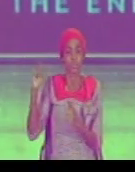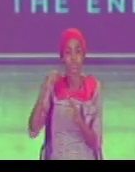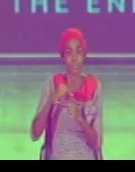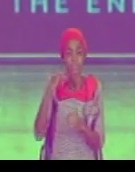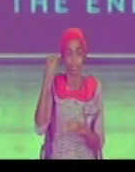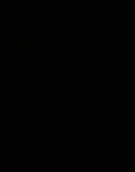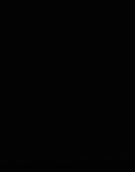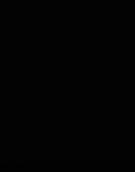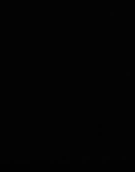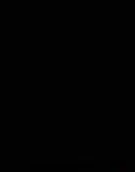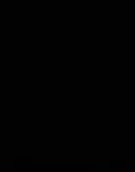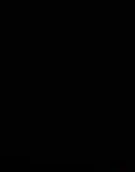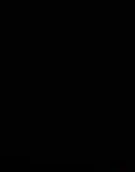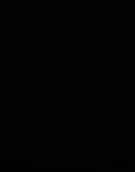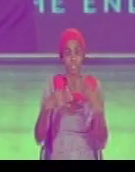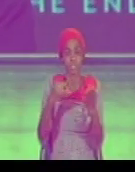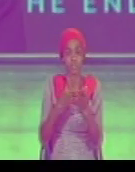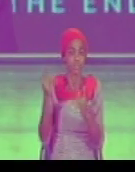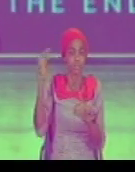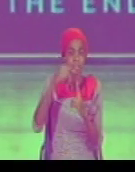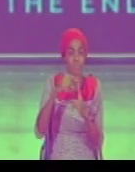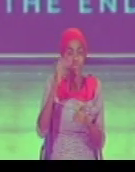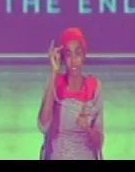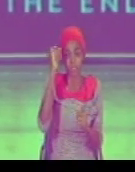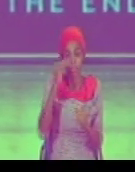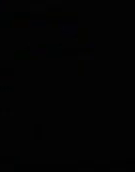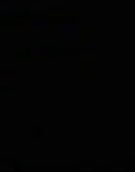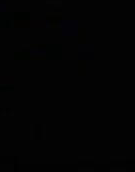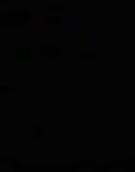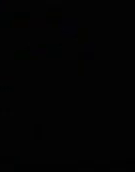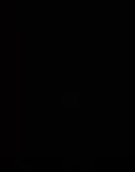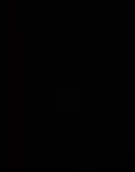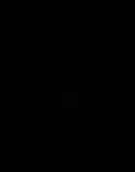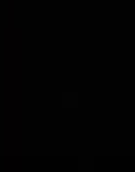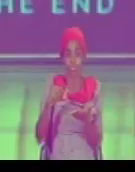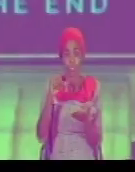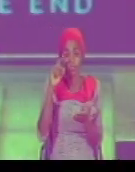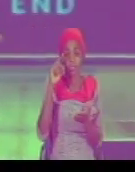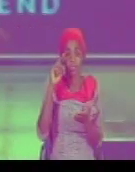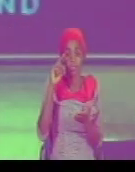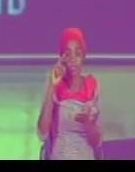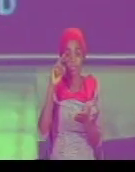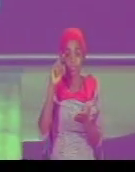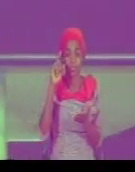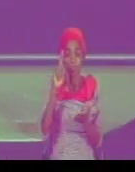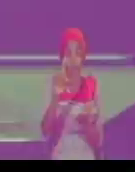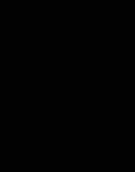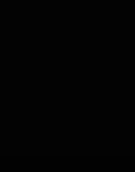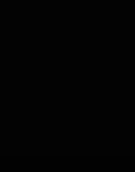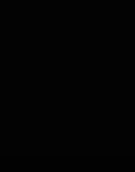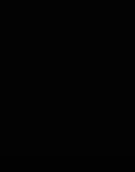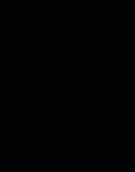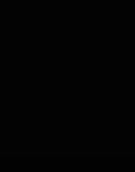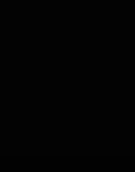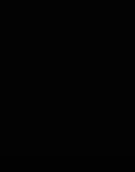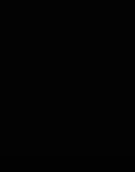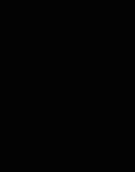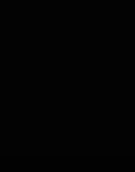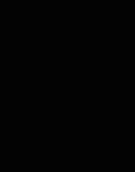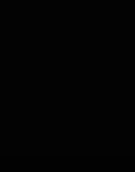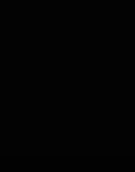it unto the end. Verse 112. In verse 112, I have inclined mine